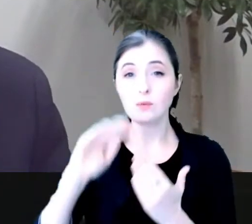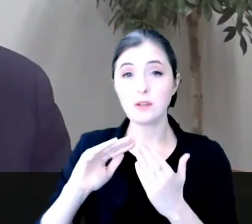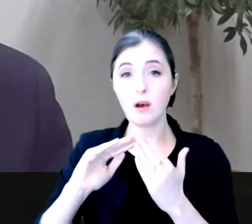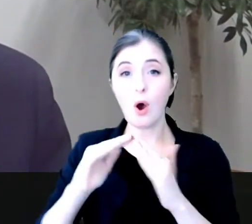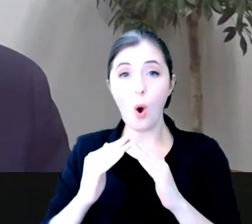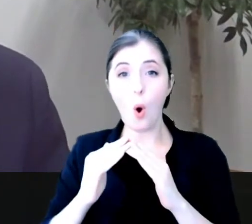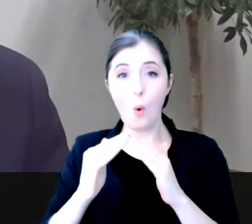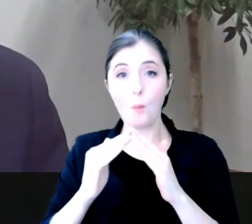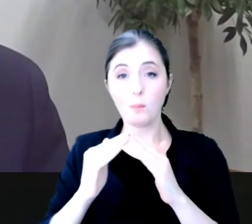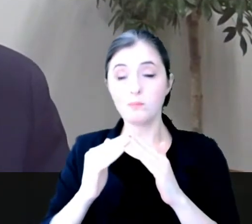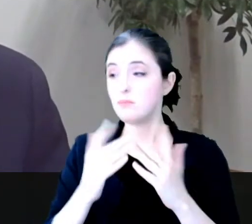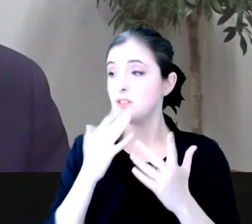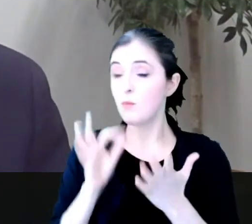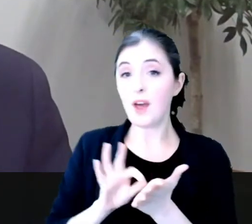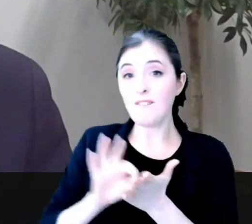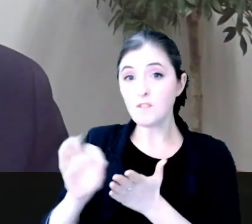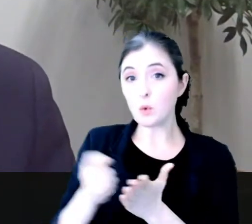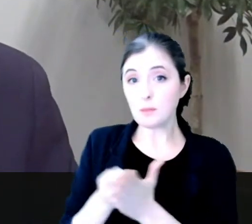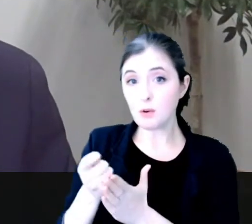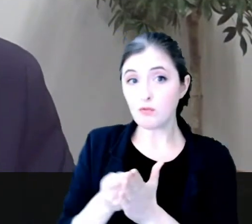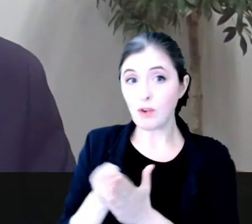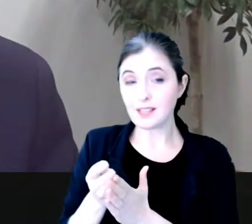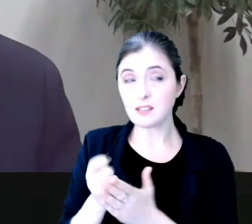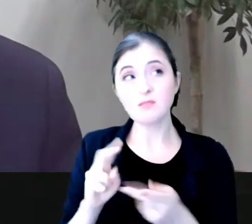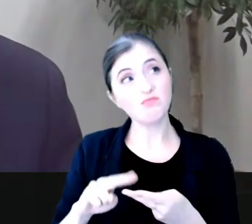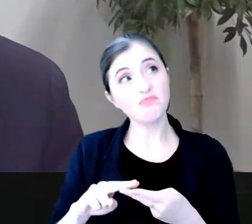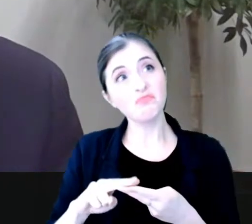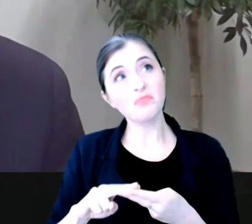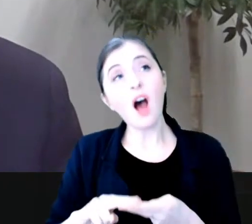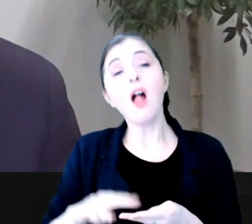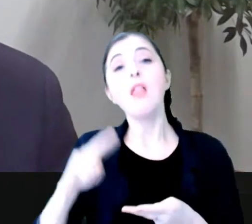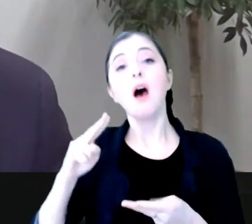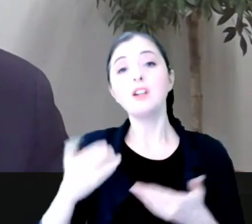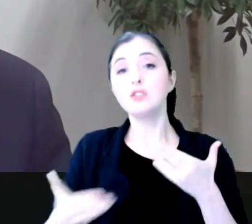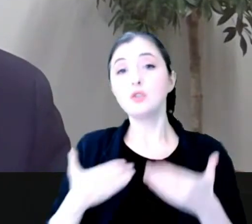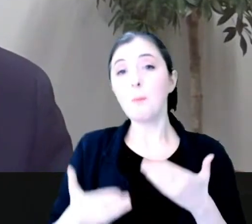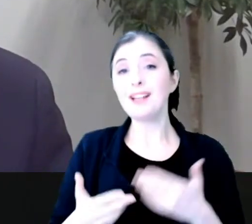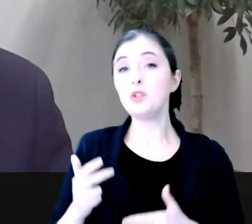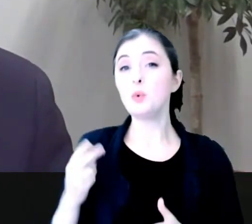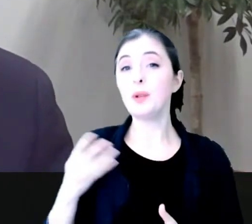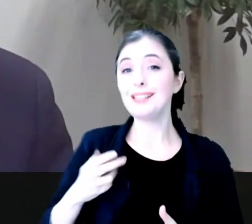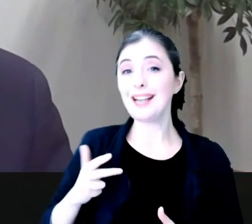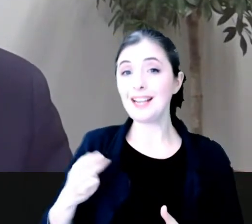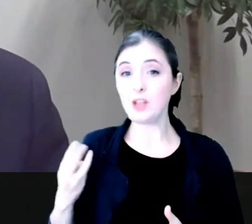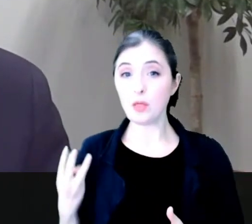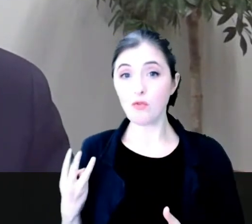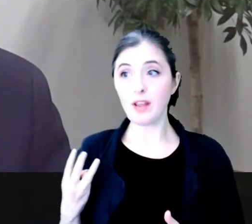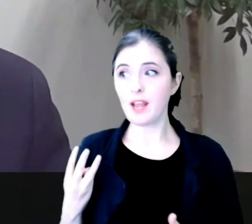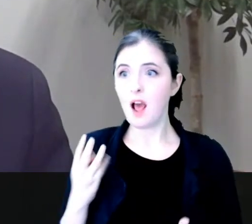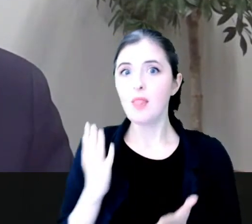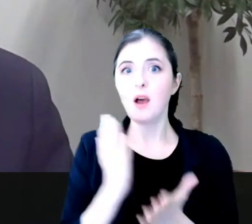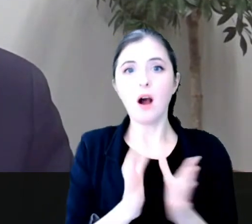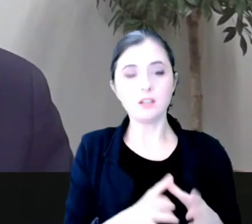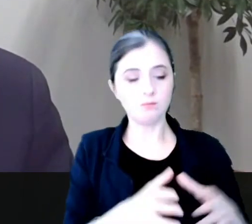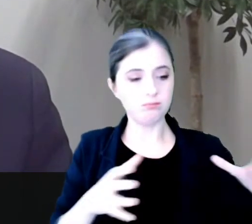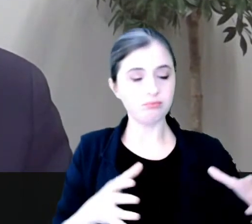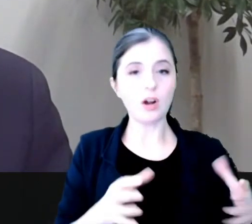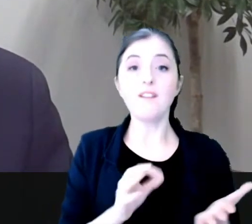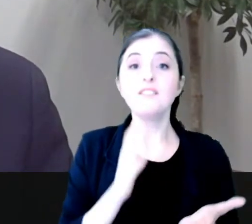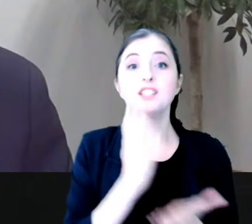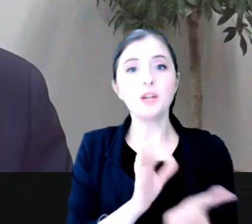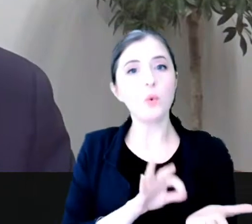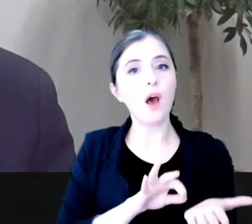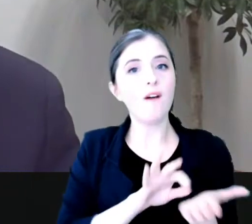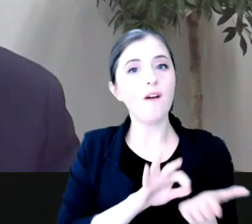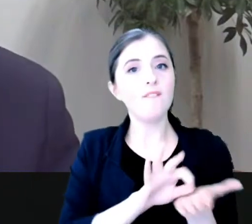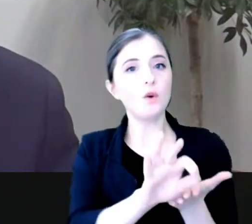largest number since 1983, and the largest numbers of genuinely affordable homes since the City Hall had those